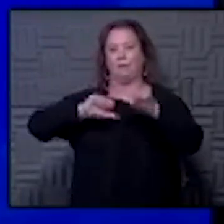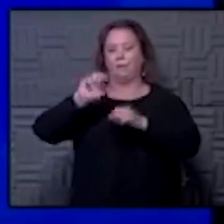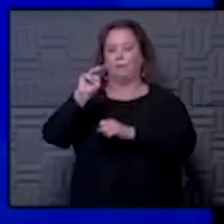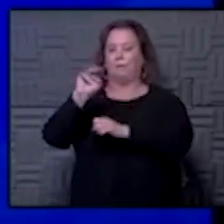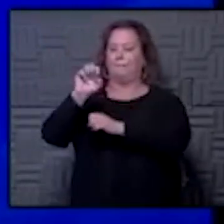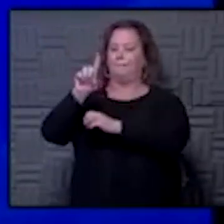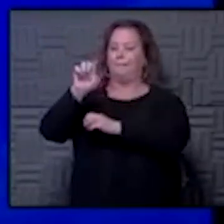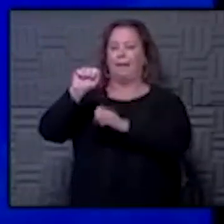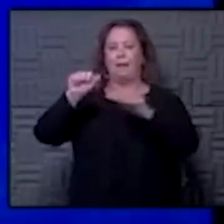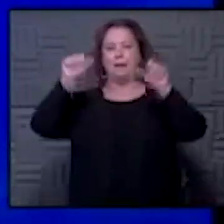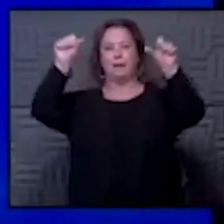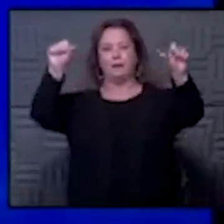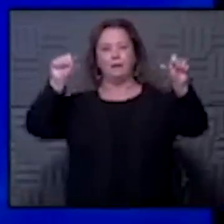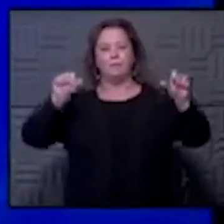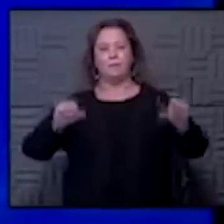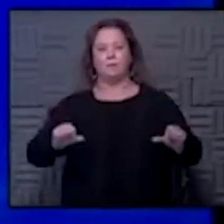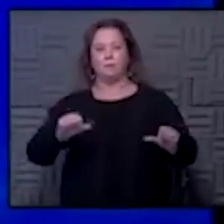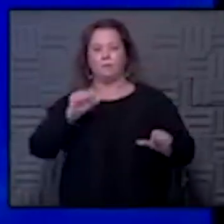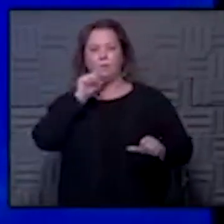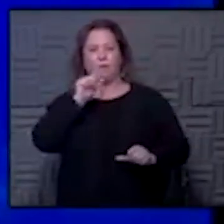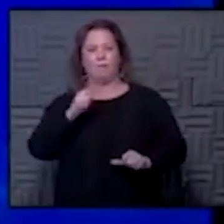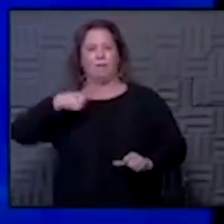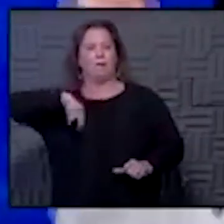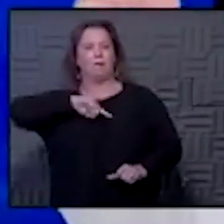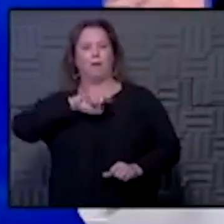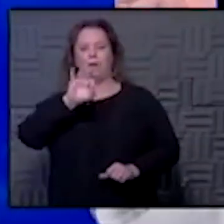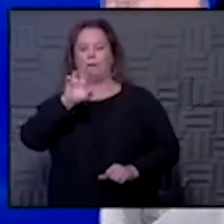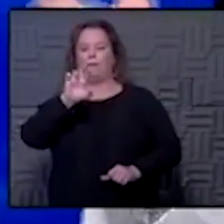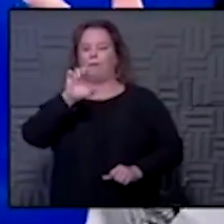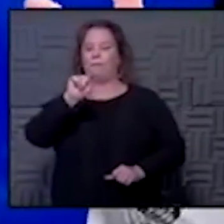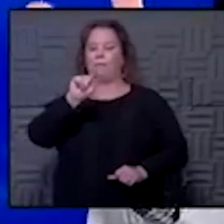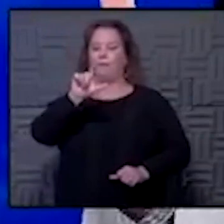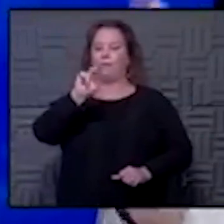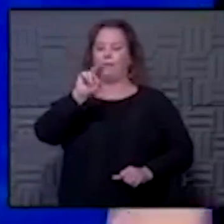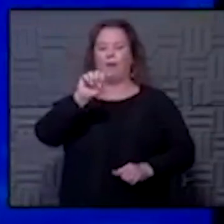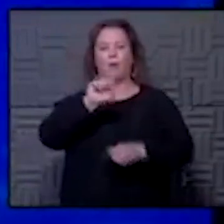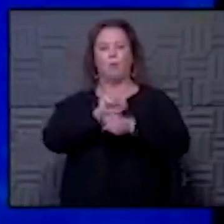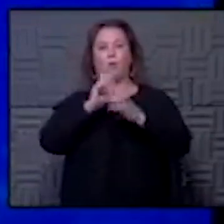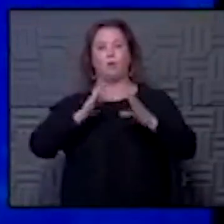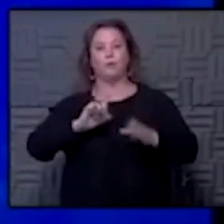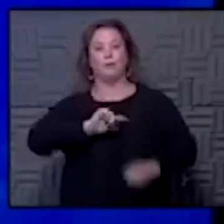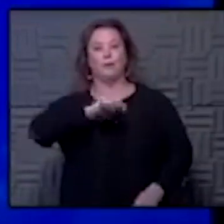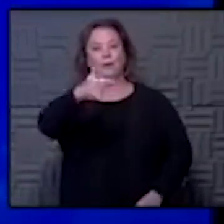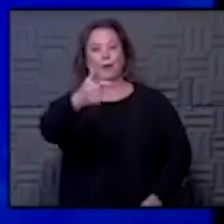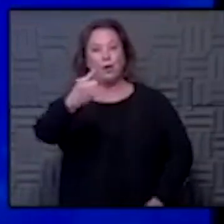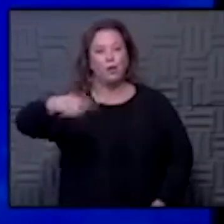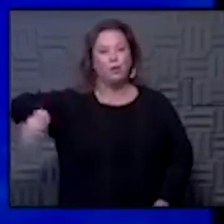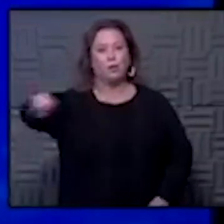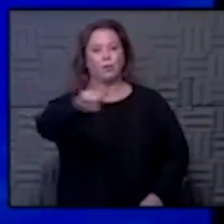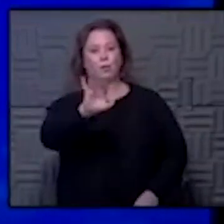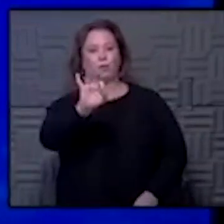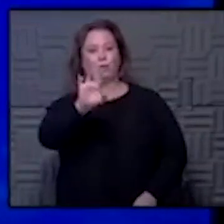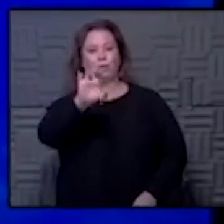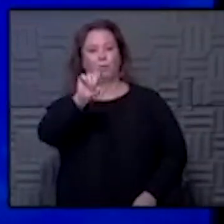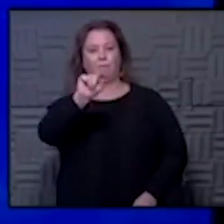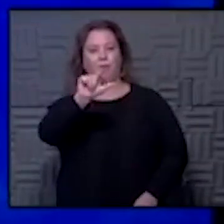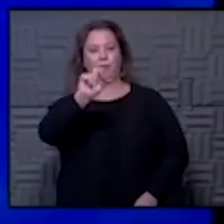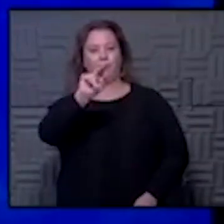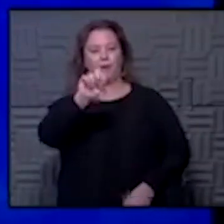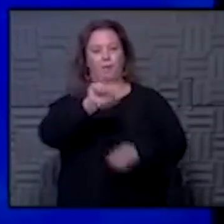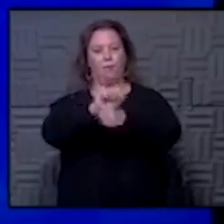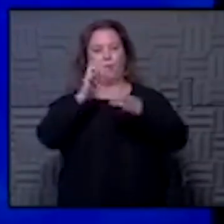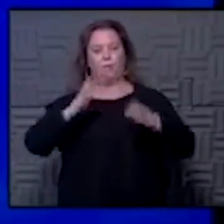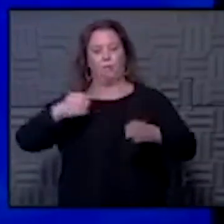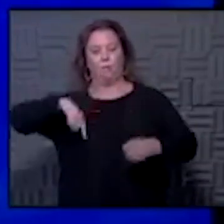post explaining that we are no longer the frontline workers, you are. I love that. We are the last line of defense.